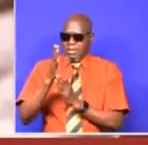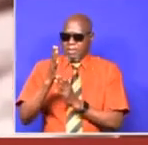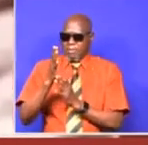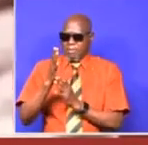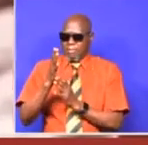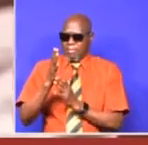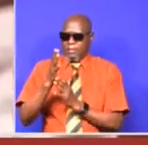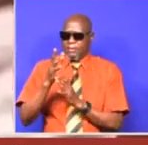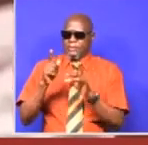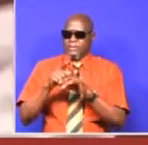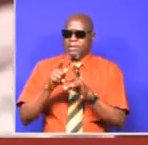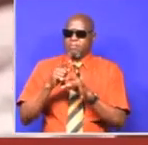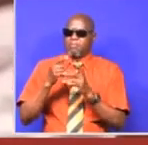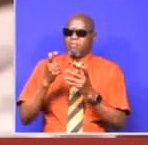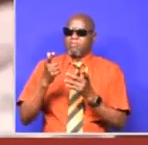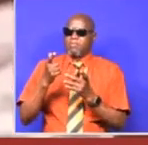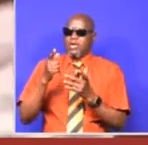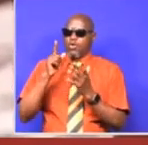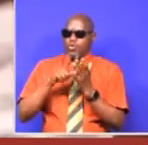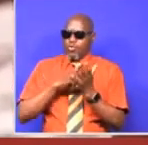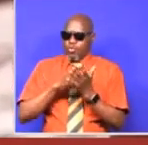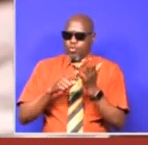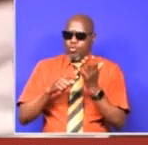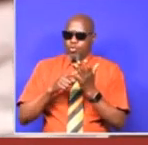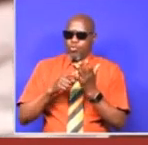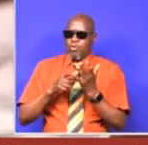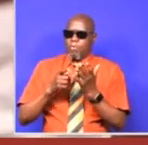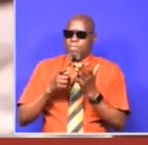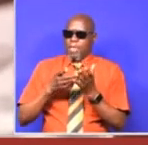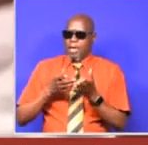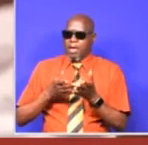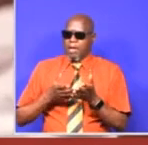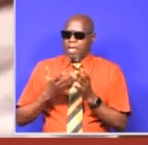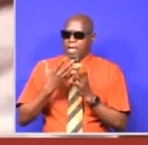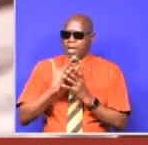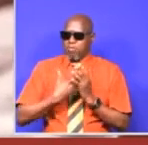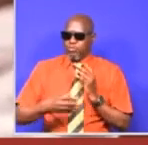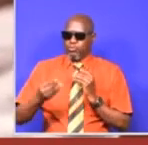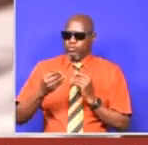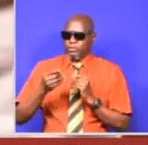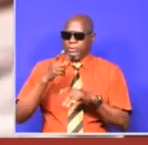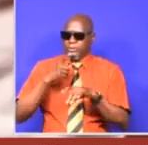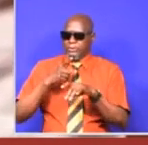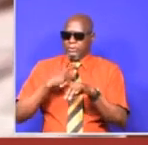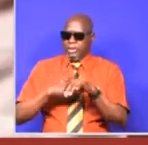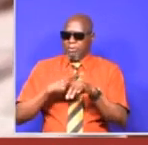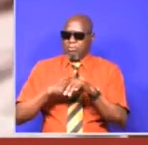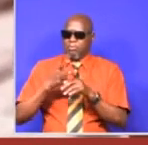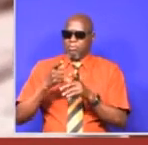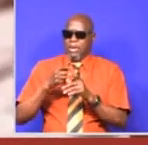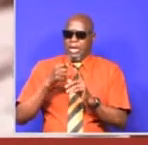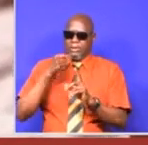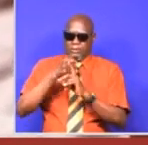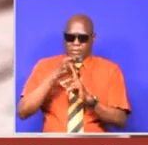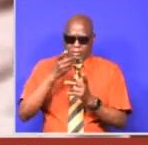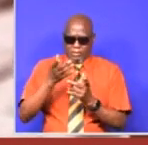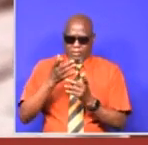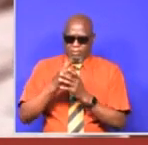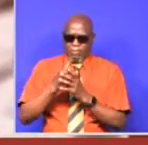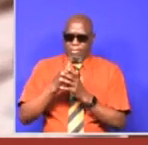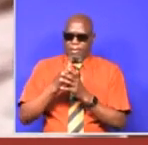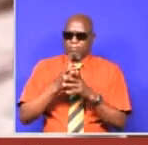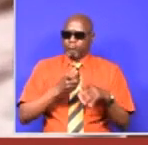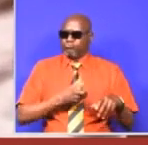illegal abortion and possession of poisonous substances when the attack occurred. Marori reportedly splashed acid on the